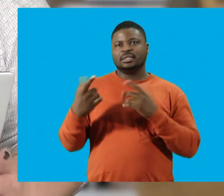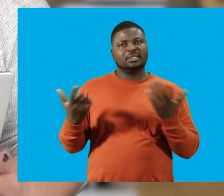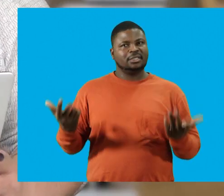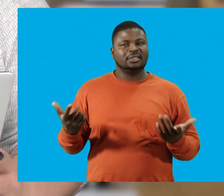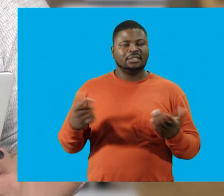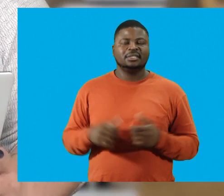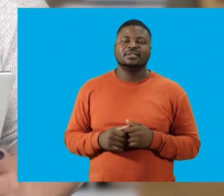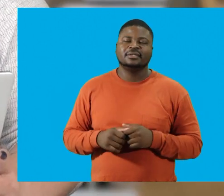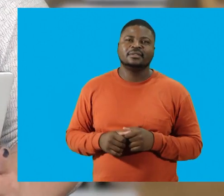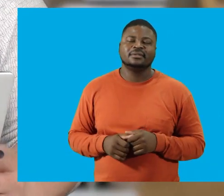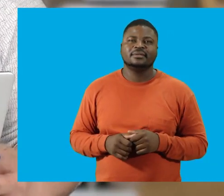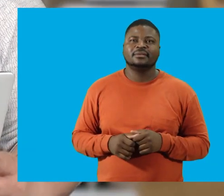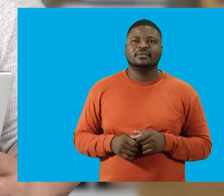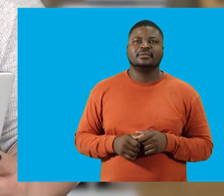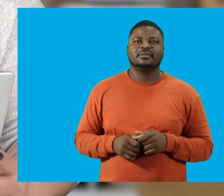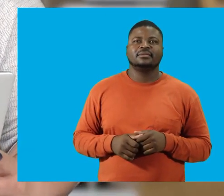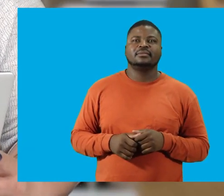it won't be reliable anymore.